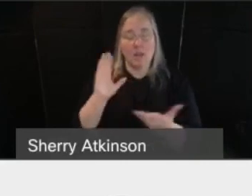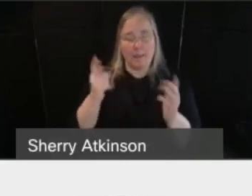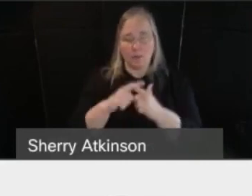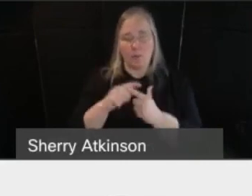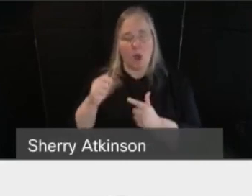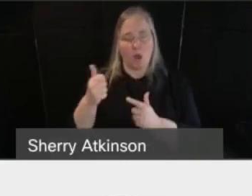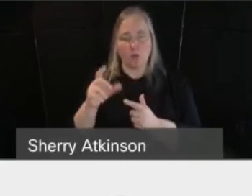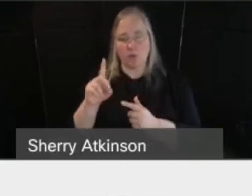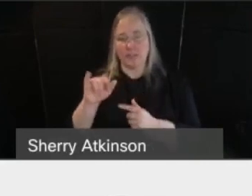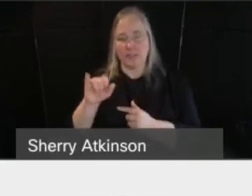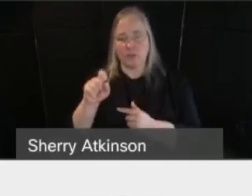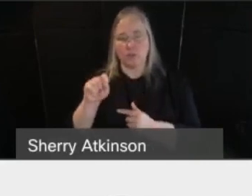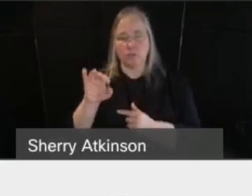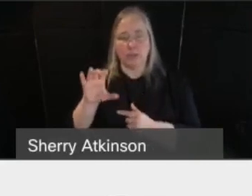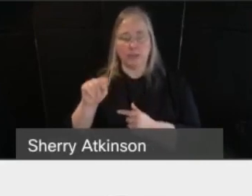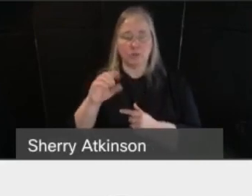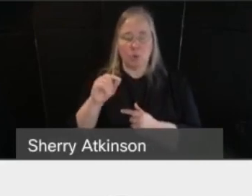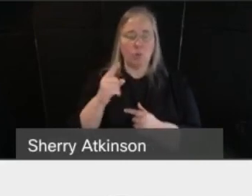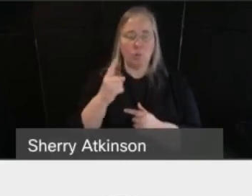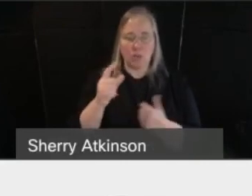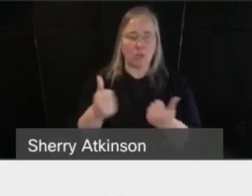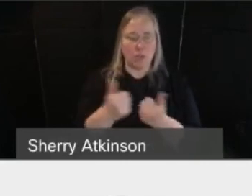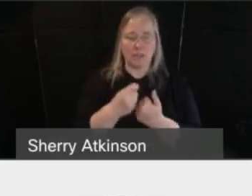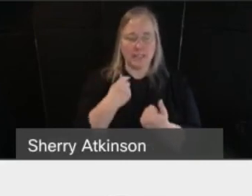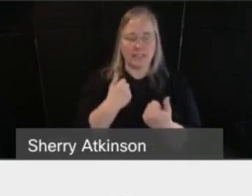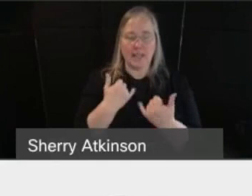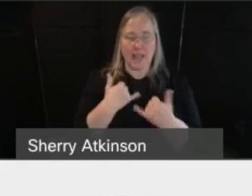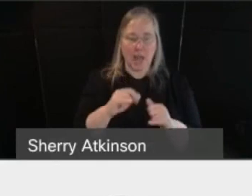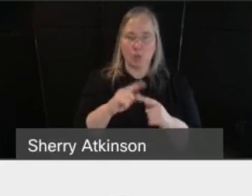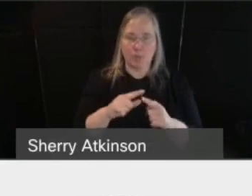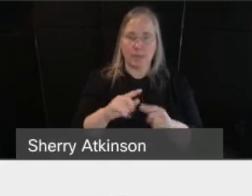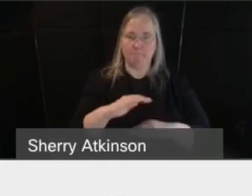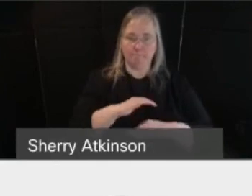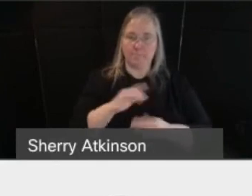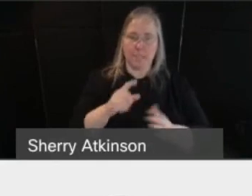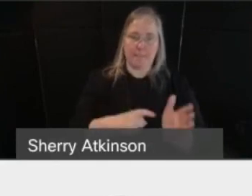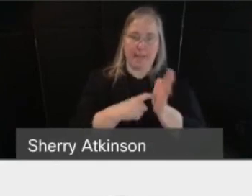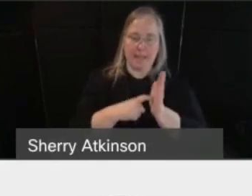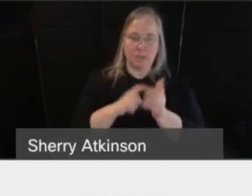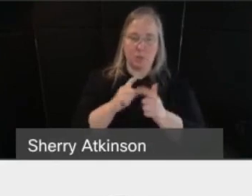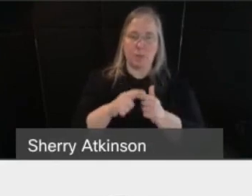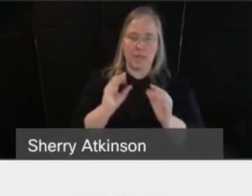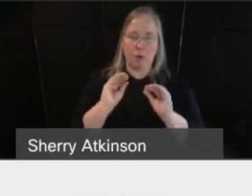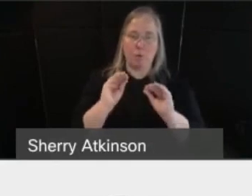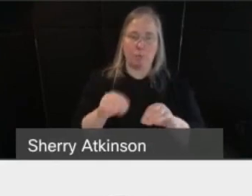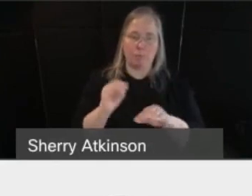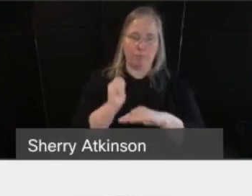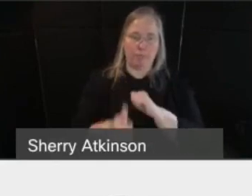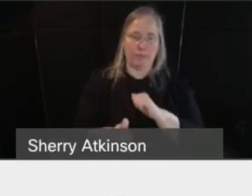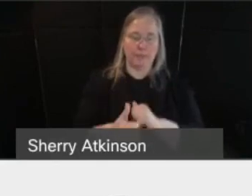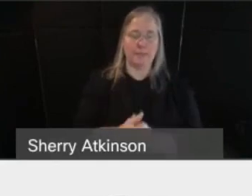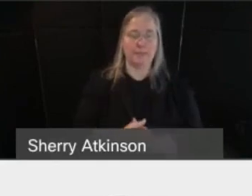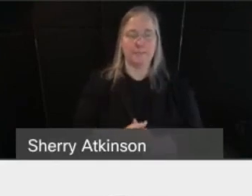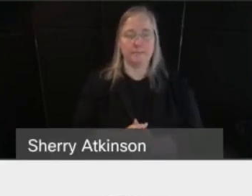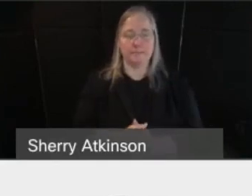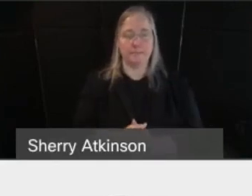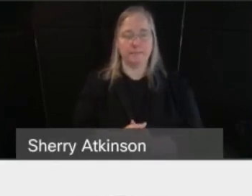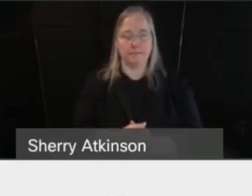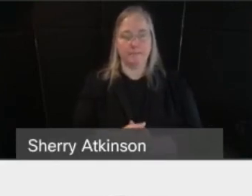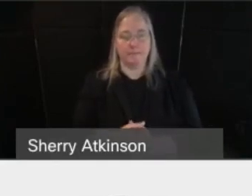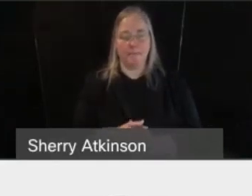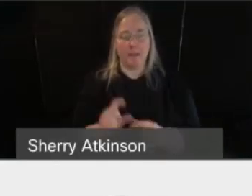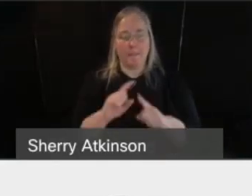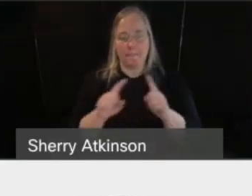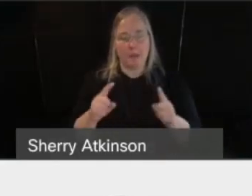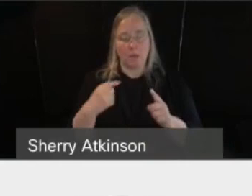how we fund those mandates when they are put in place. Yes. But we're also